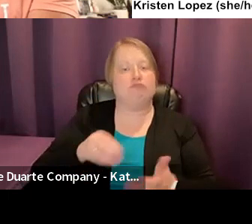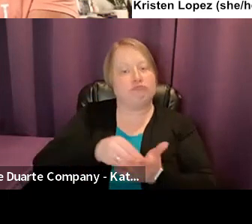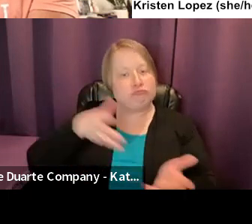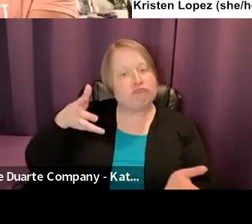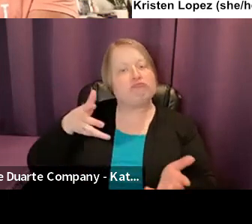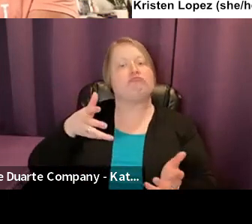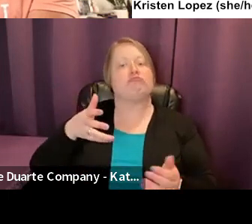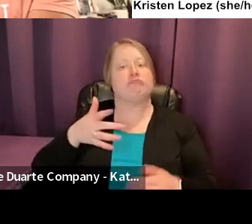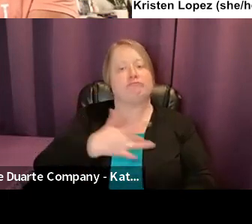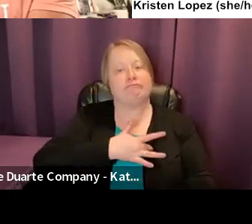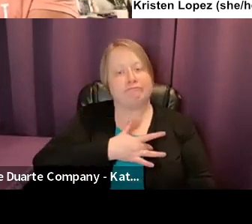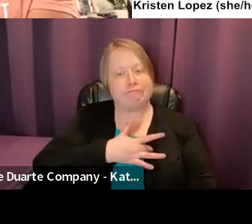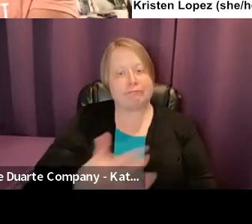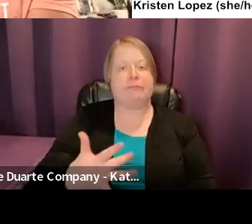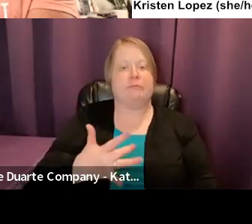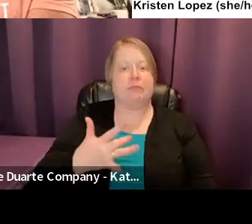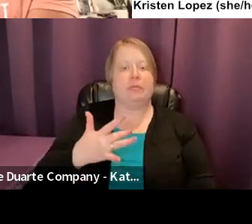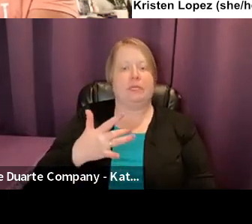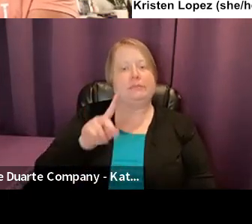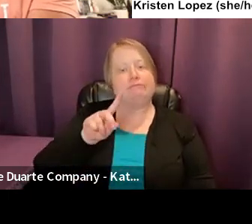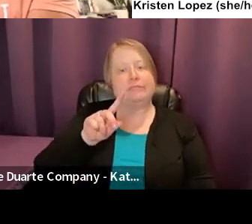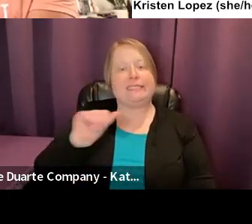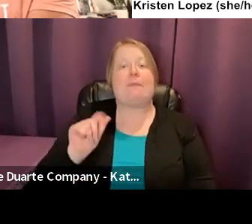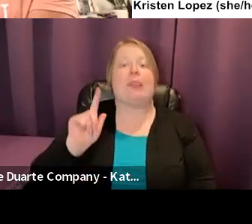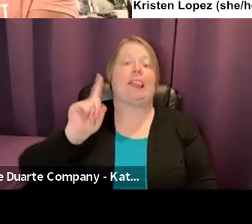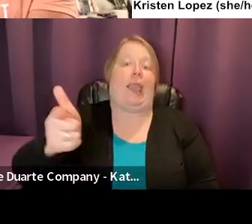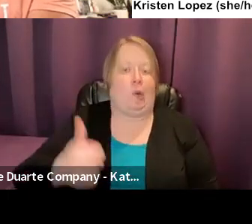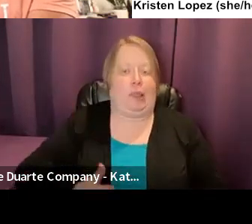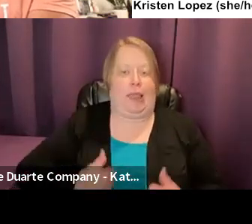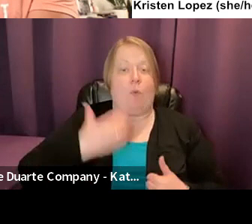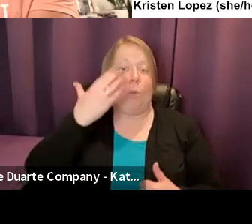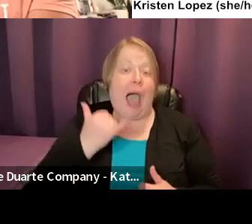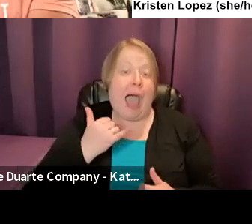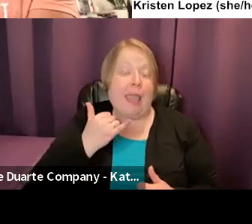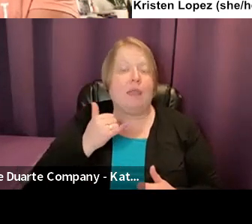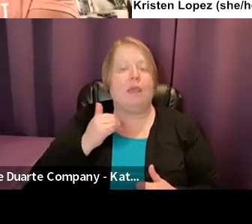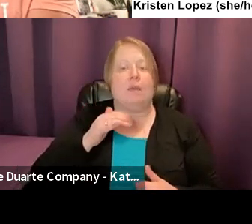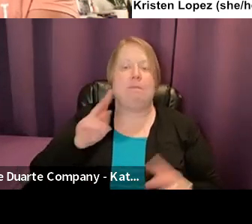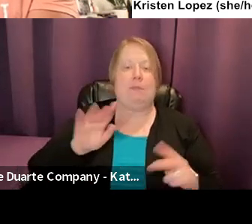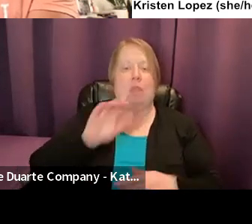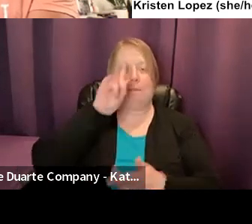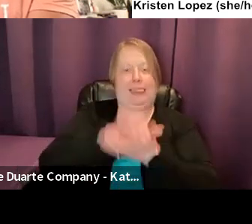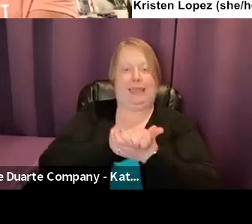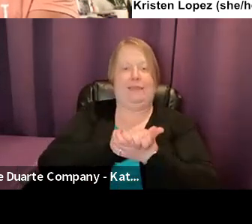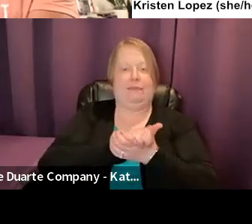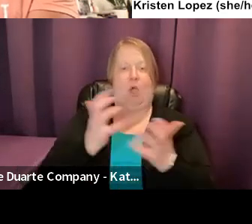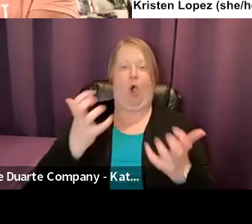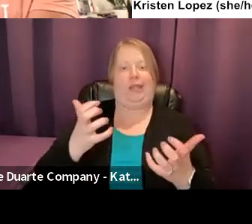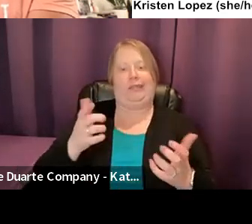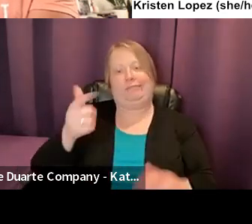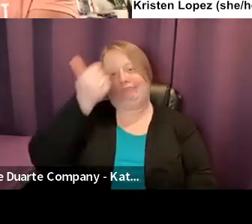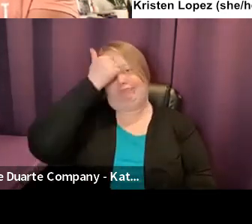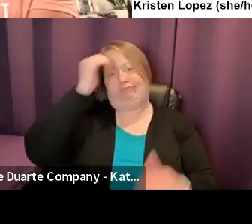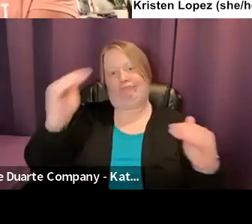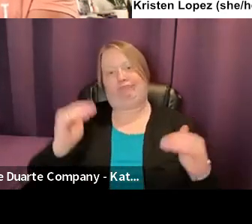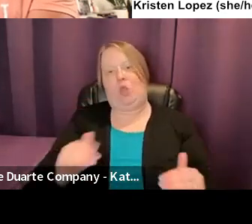audiences are so dumb or unsophisticated, depending on how you want to look at it, that, you know, you have to show a disabled person as normal so that